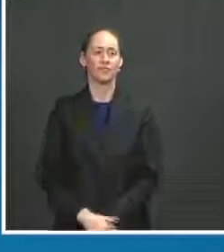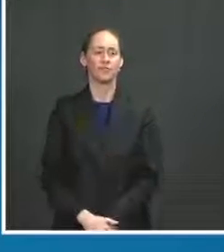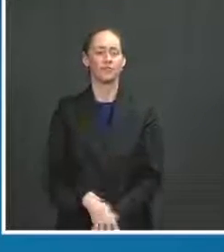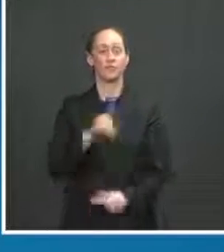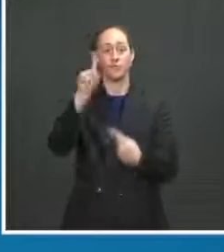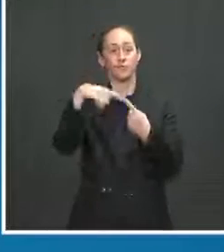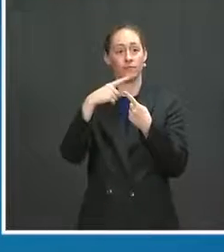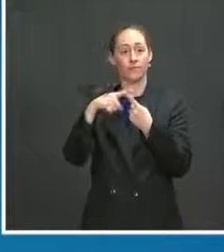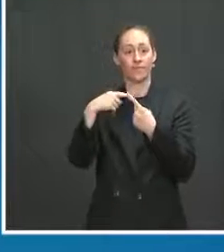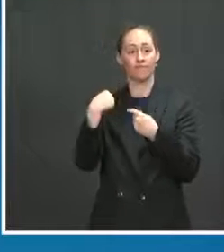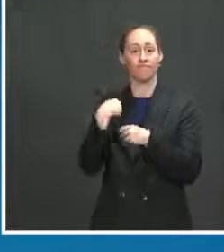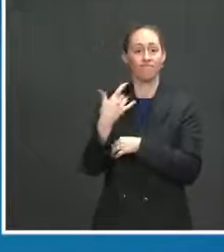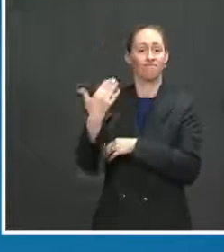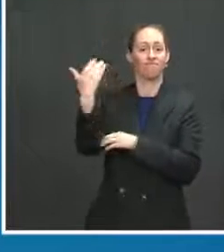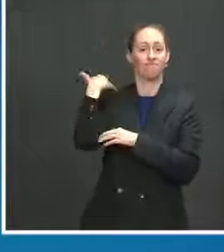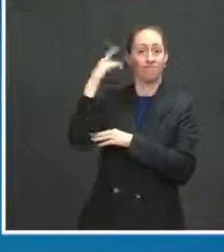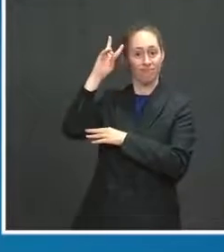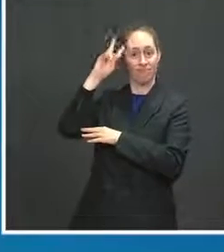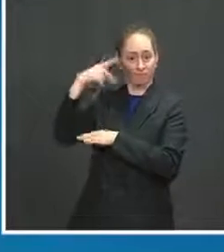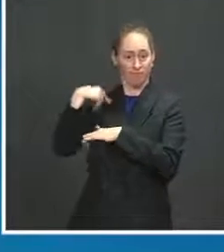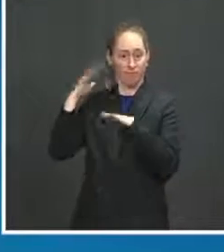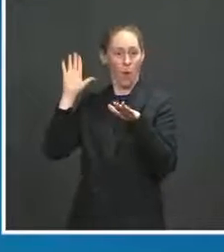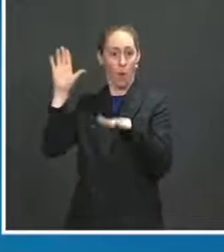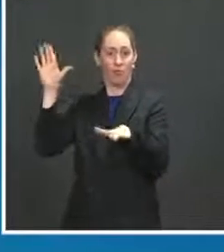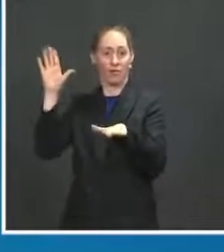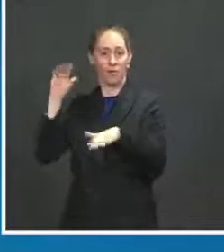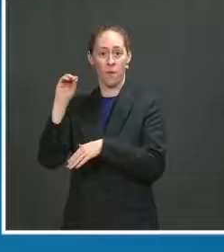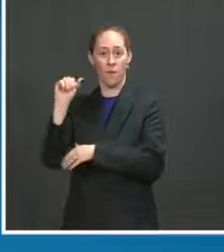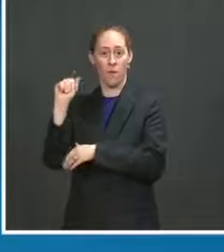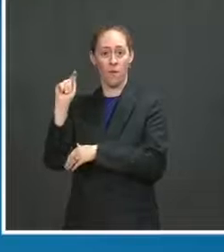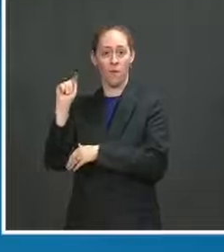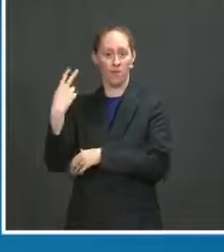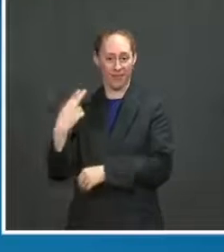actually the same oath I took as Vice President.